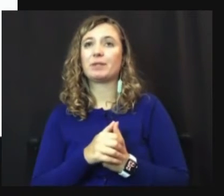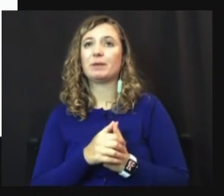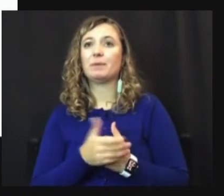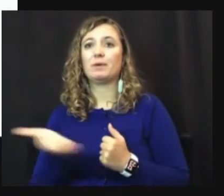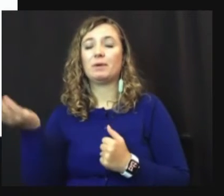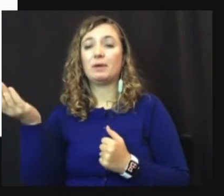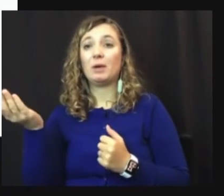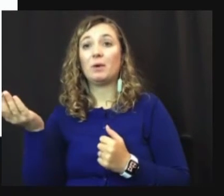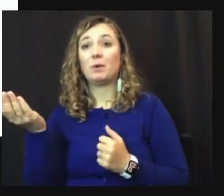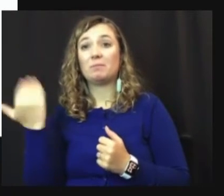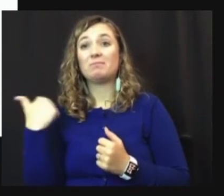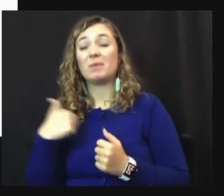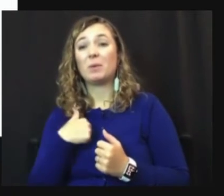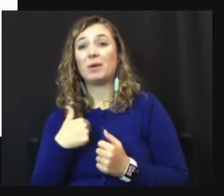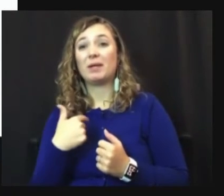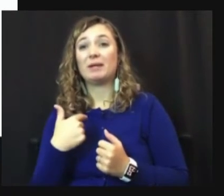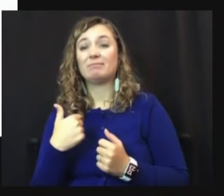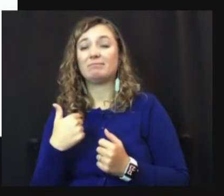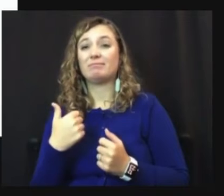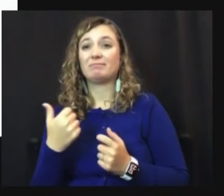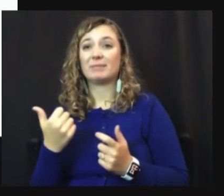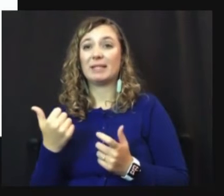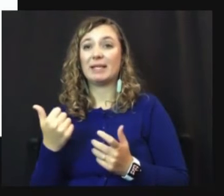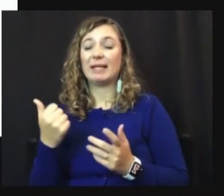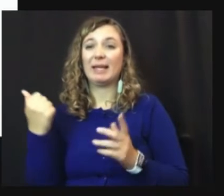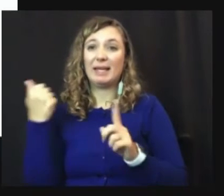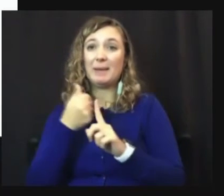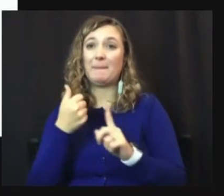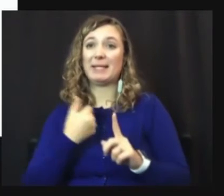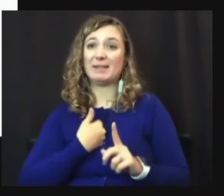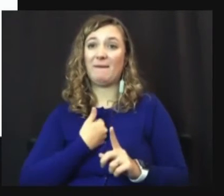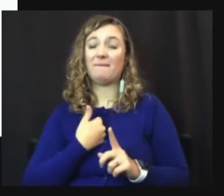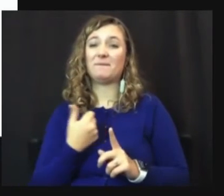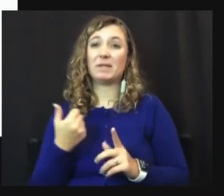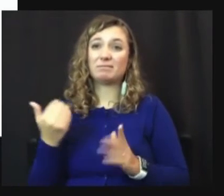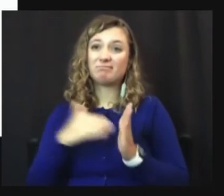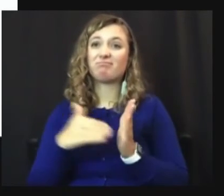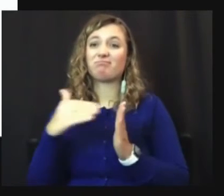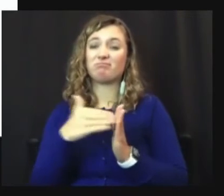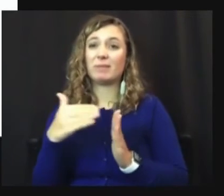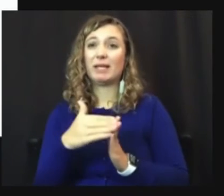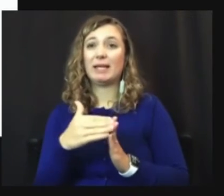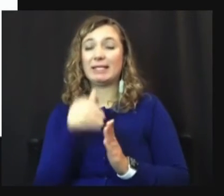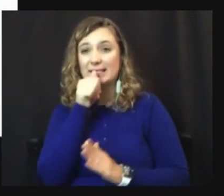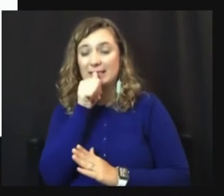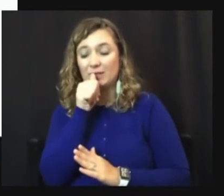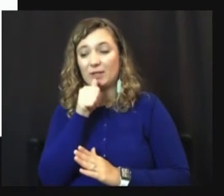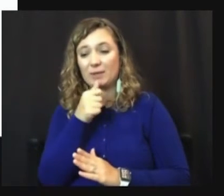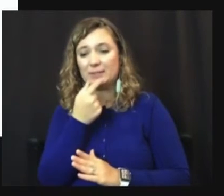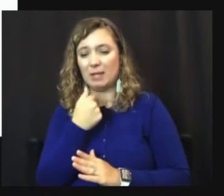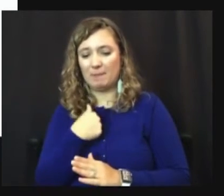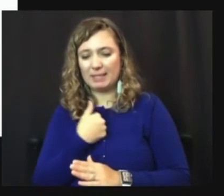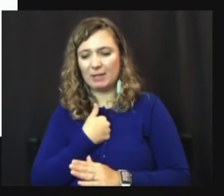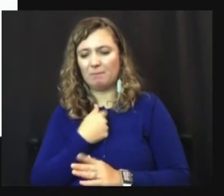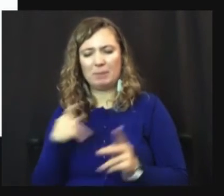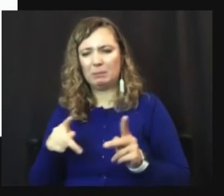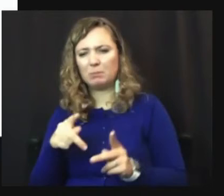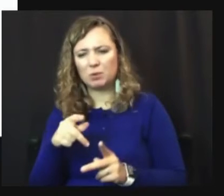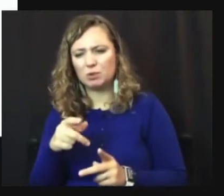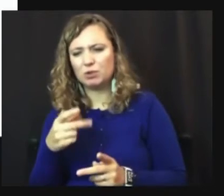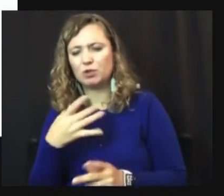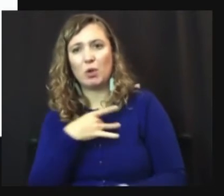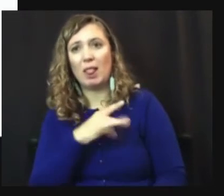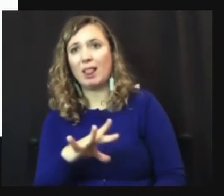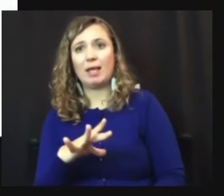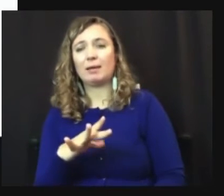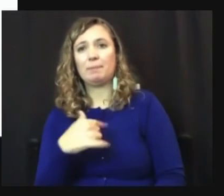repeatedly. And I would do these things in secret. And I would tell myself that people didn't like me. That's what I would tell myself on repeat